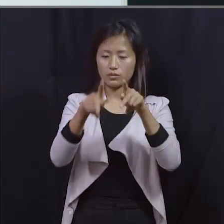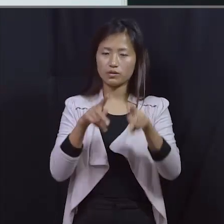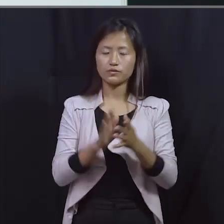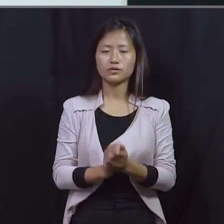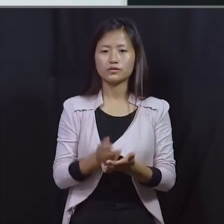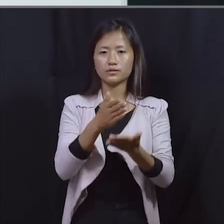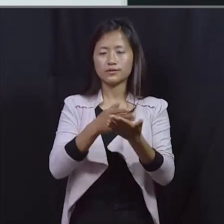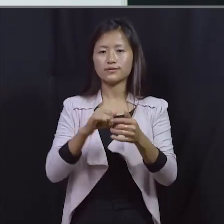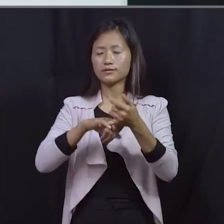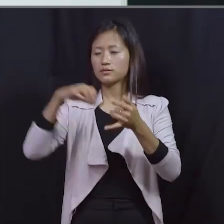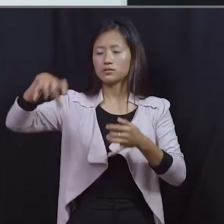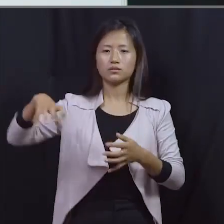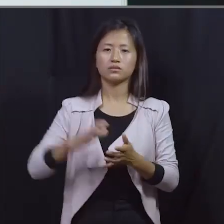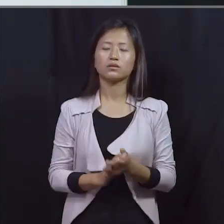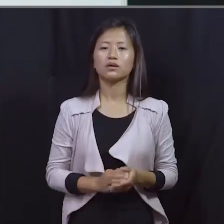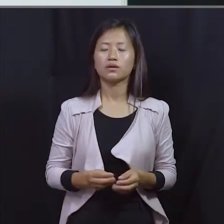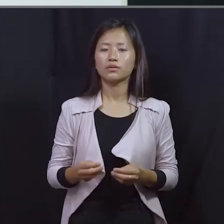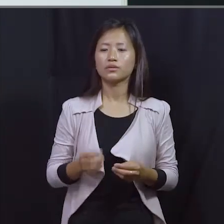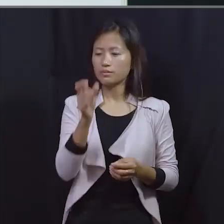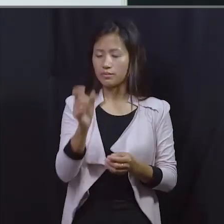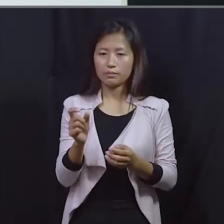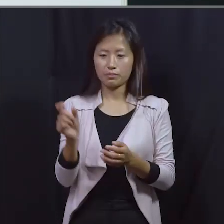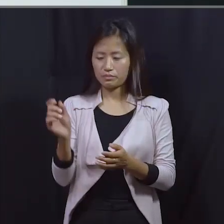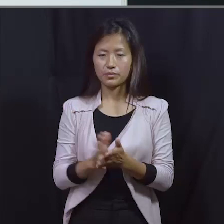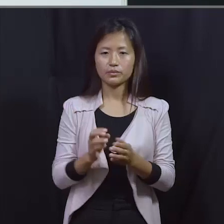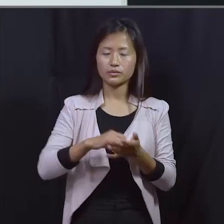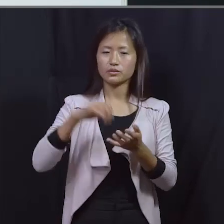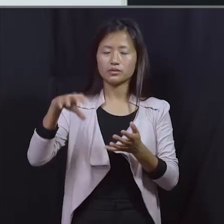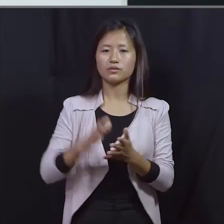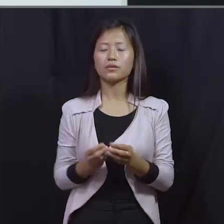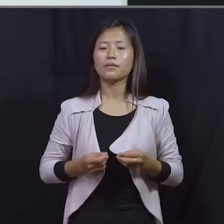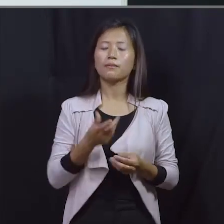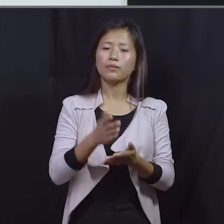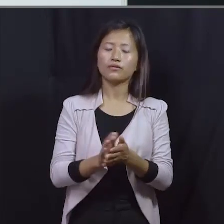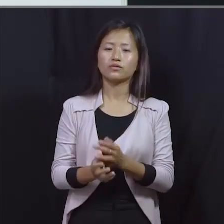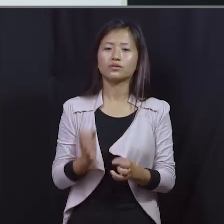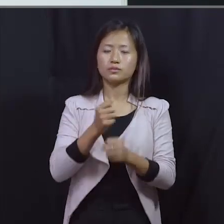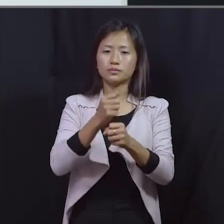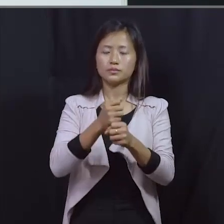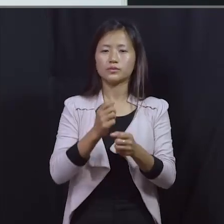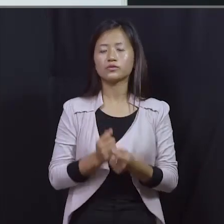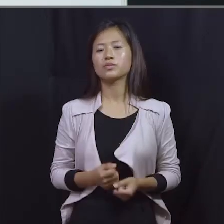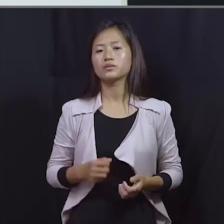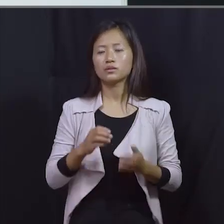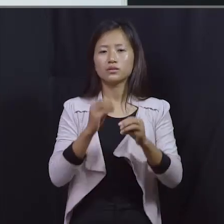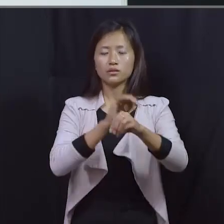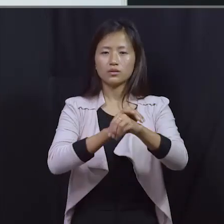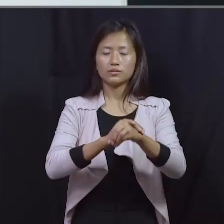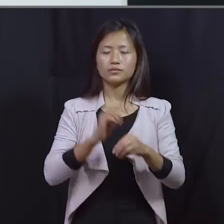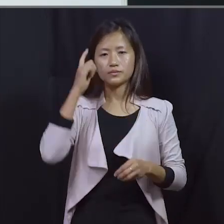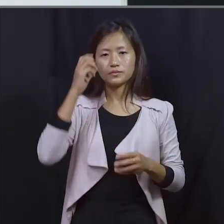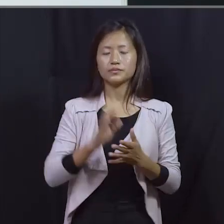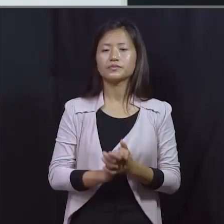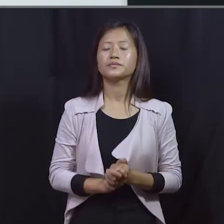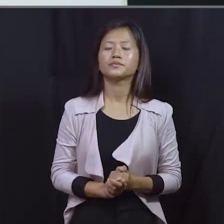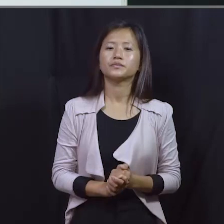farmers have to buy even firewood for cooking to the government or to the British. Now,